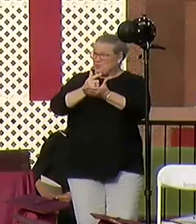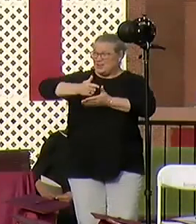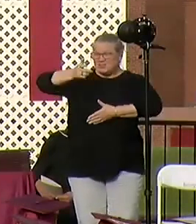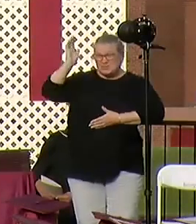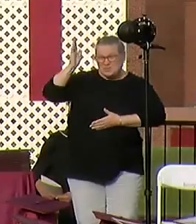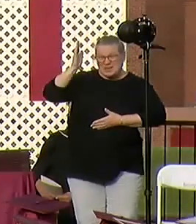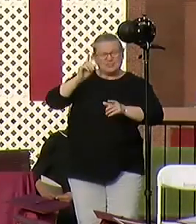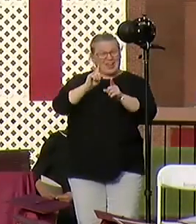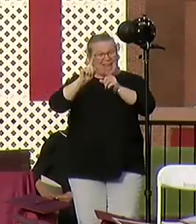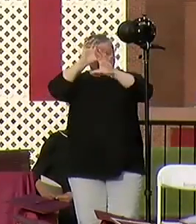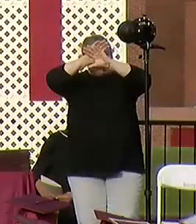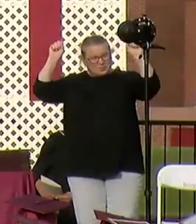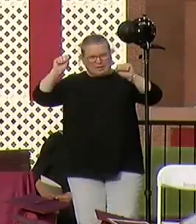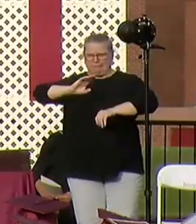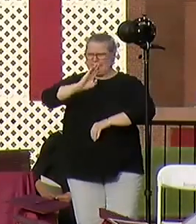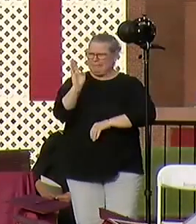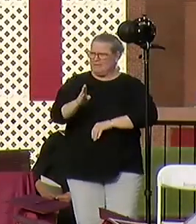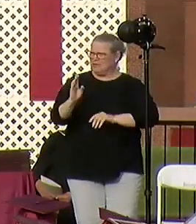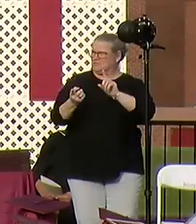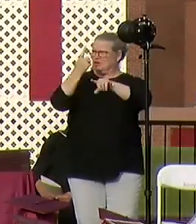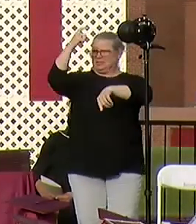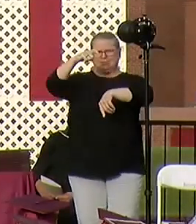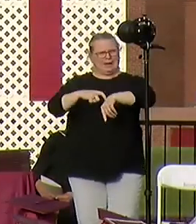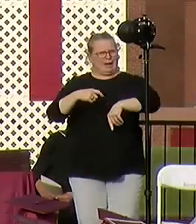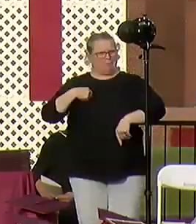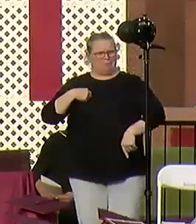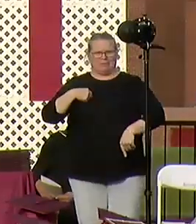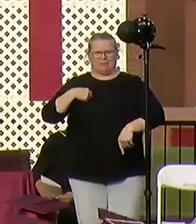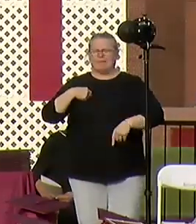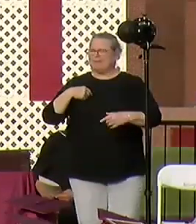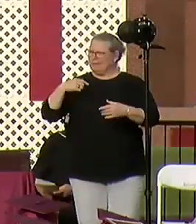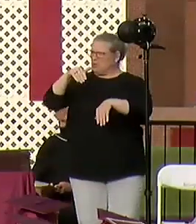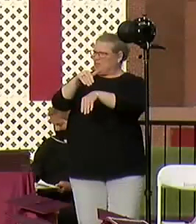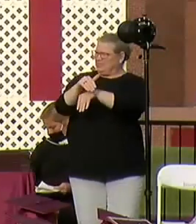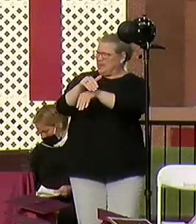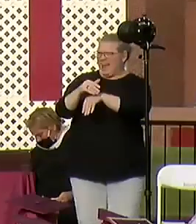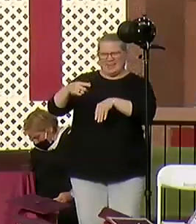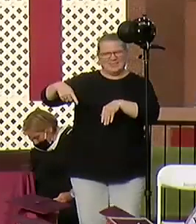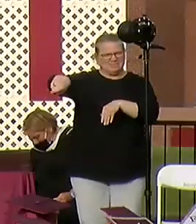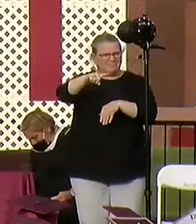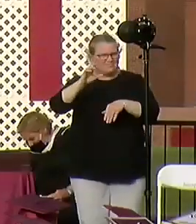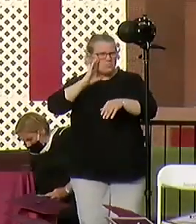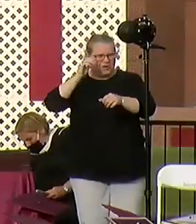a superintendent of schools. So this certainly will be a night that we both remember.